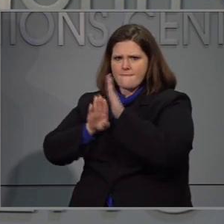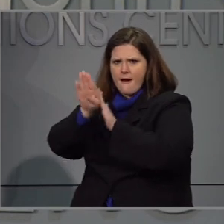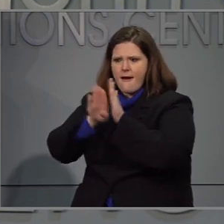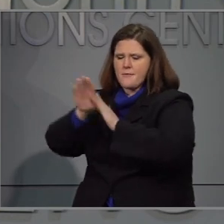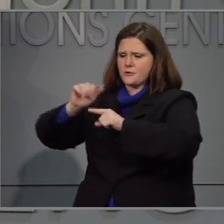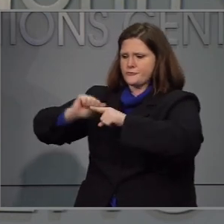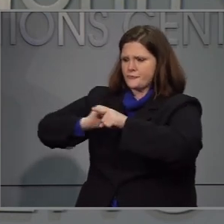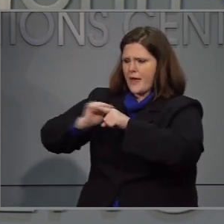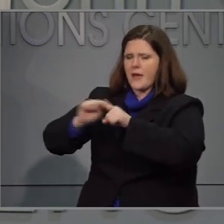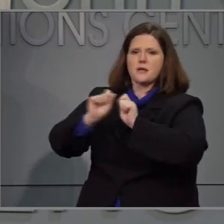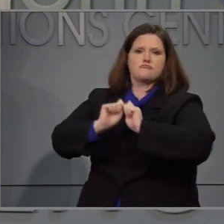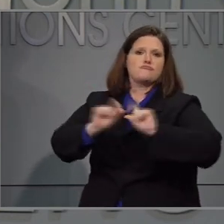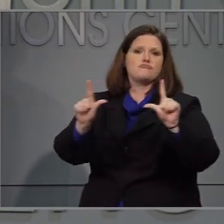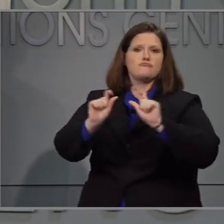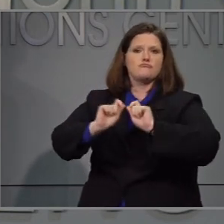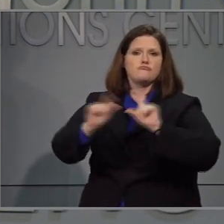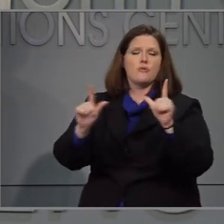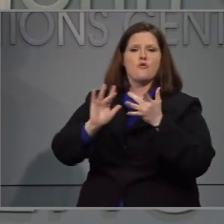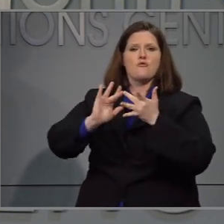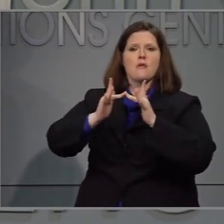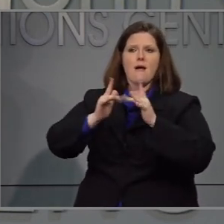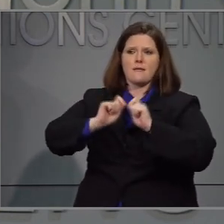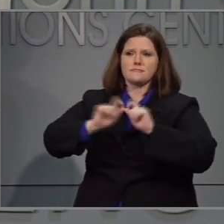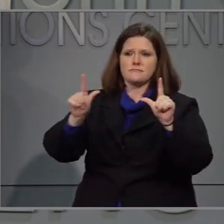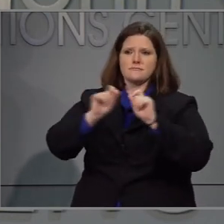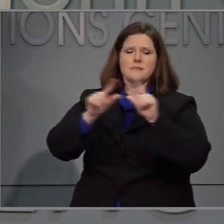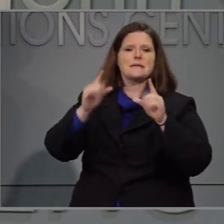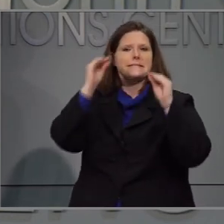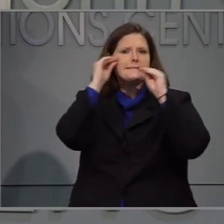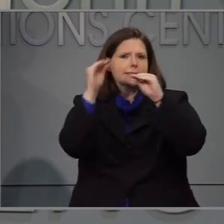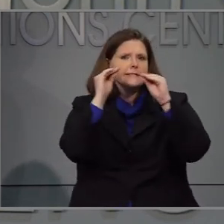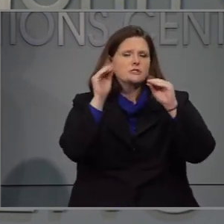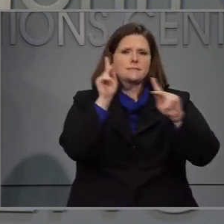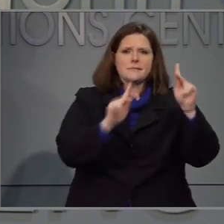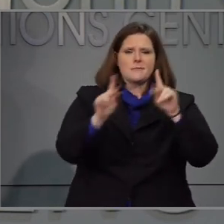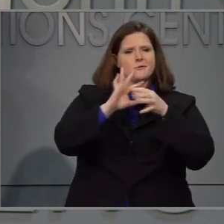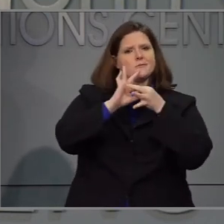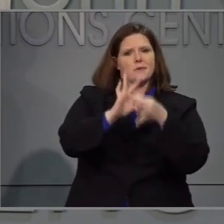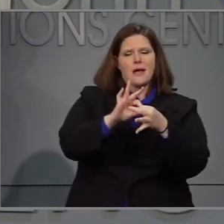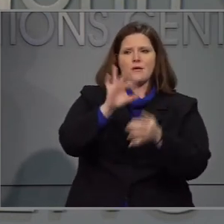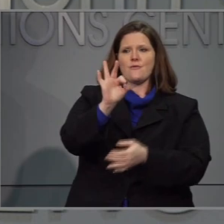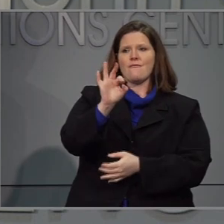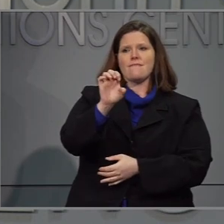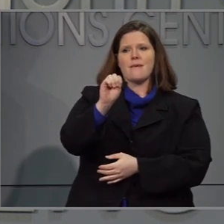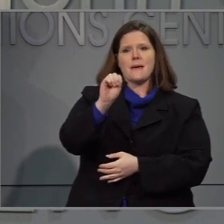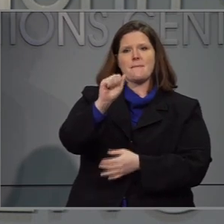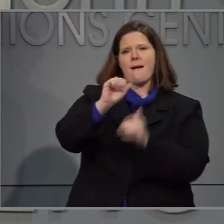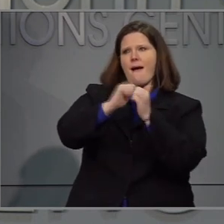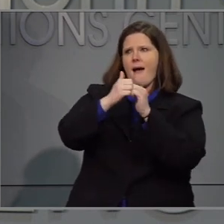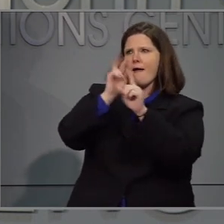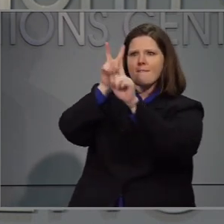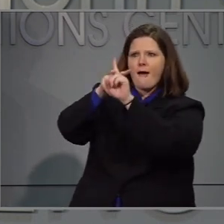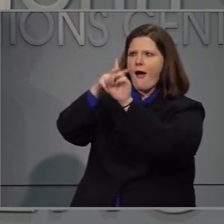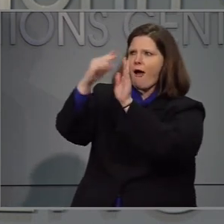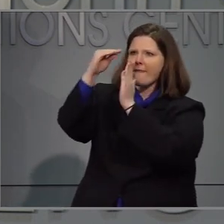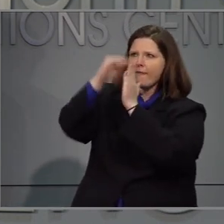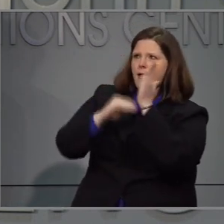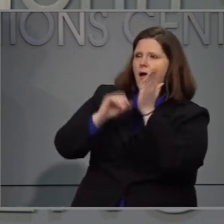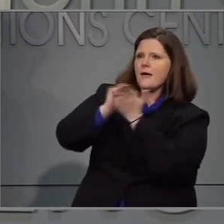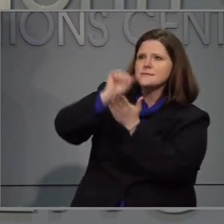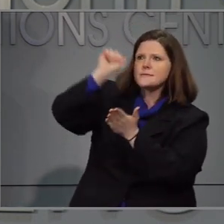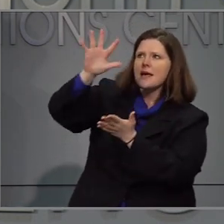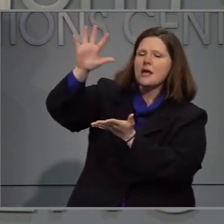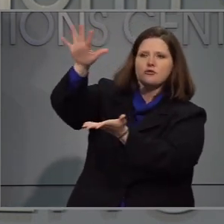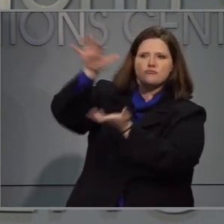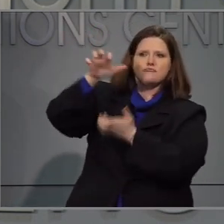for local governments about the FEMA reimbursement process and the FEMA grants portal. The link for this tutorial series